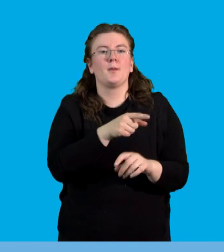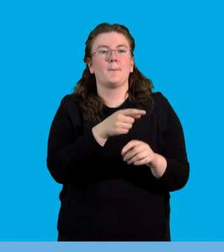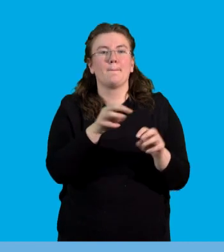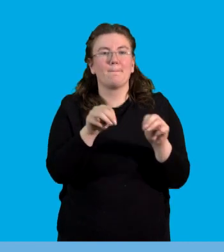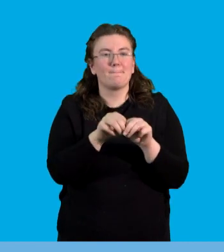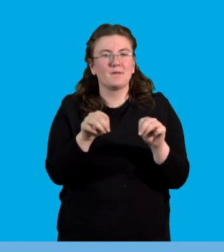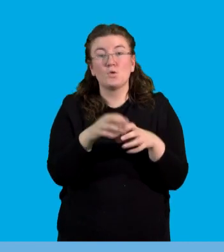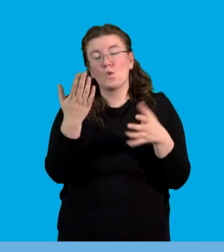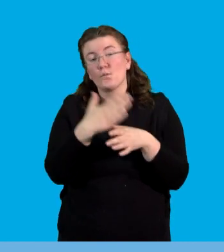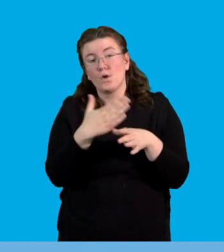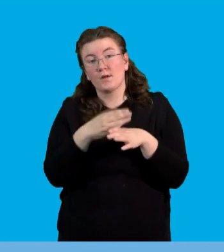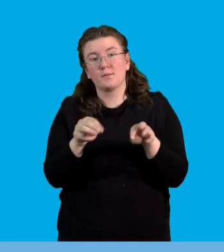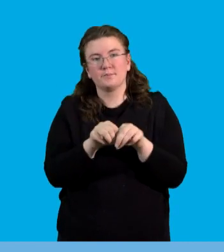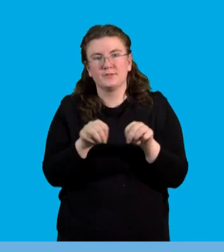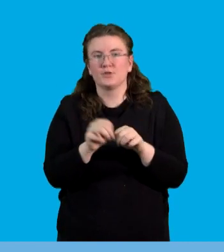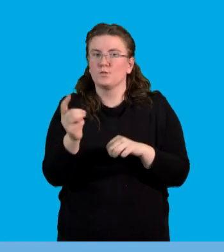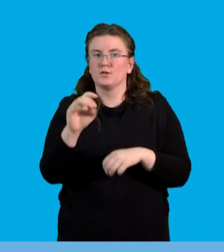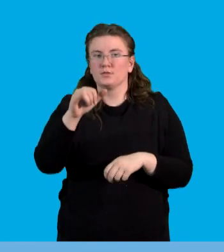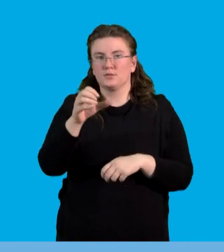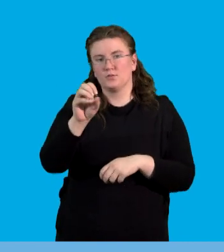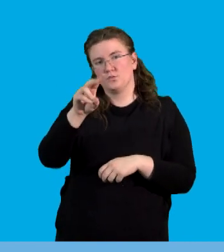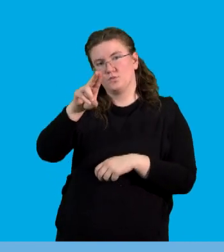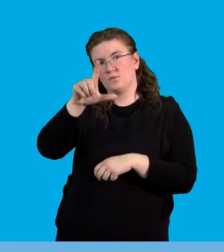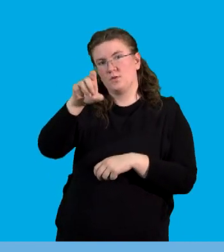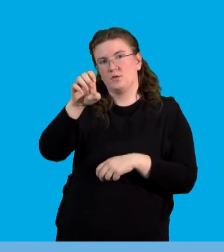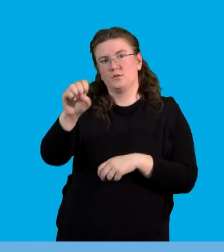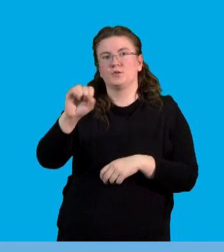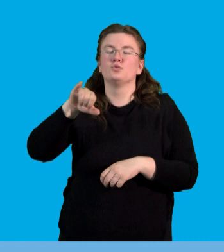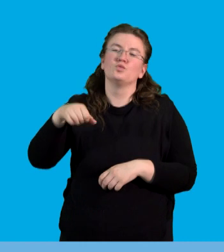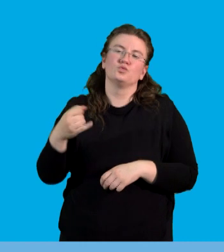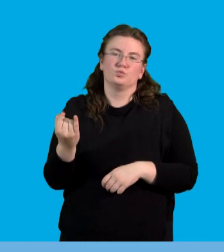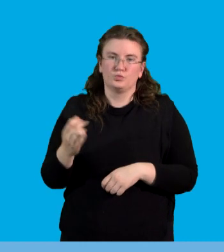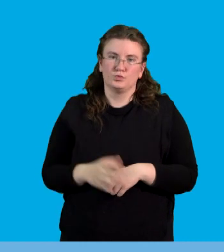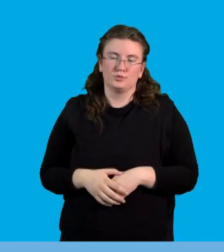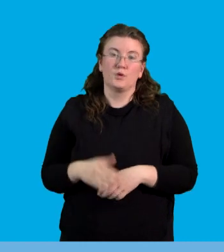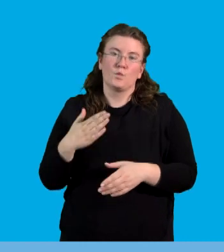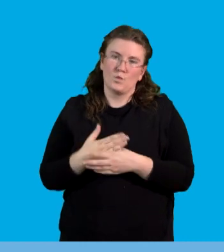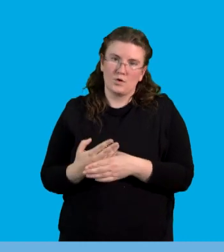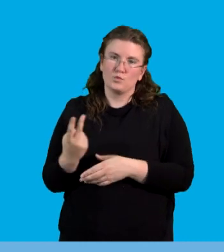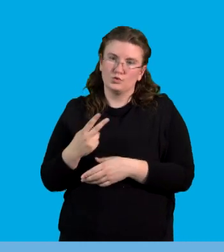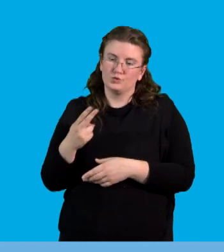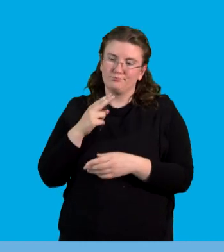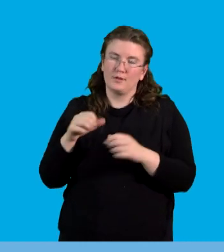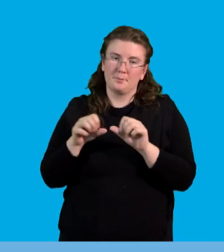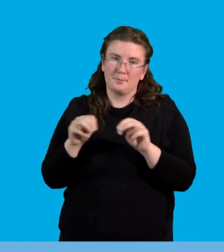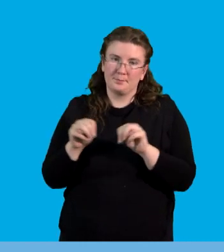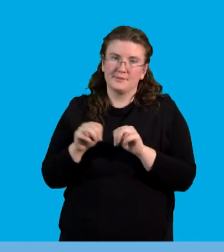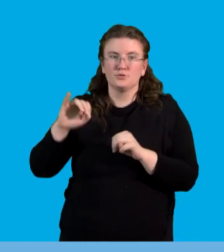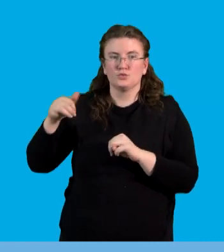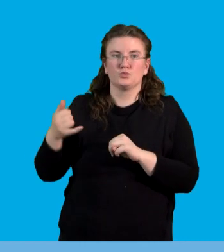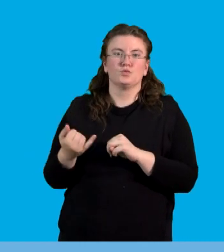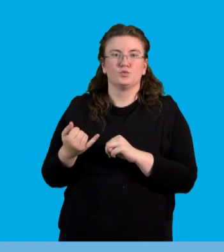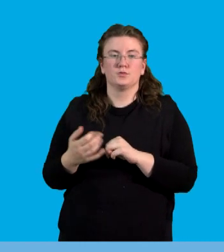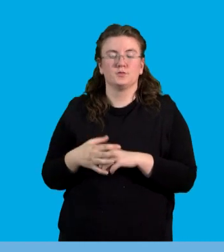So the energy is measured in joules, and also the work that is done is measured in joules. So joule is the measure